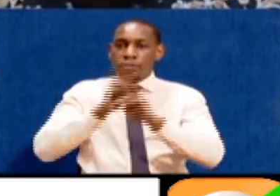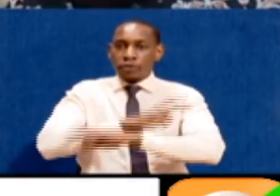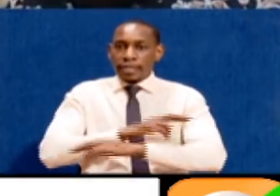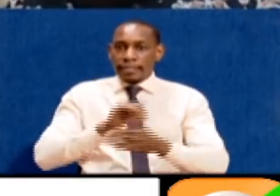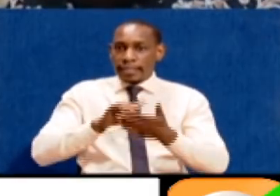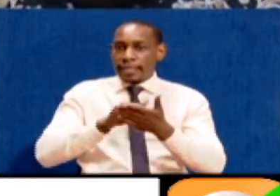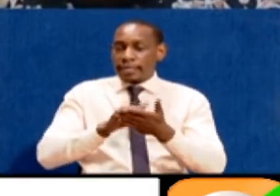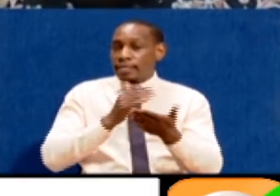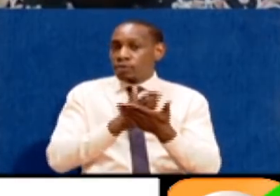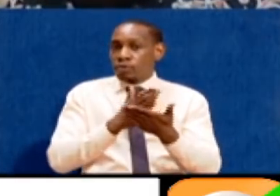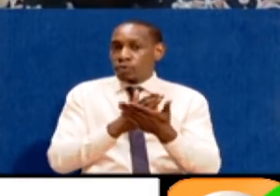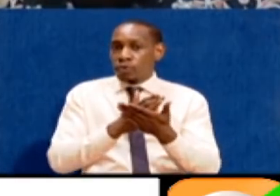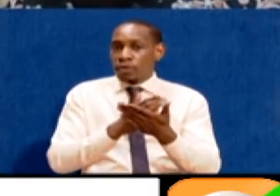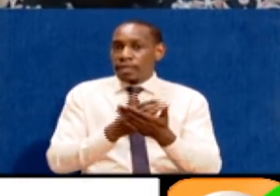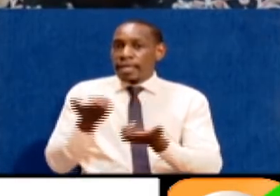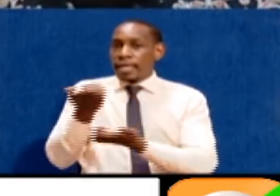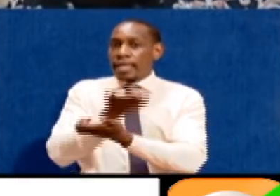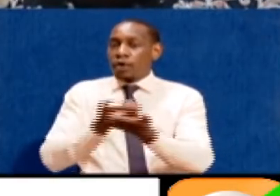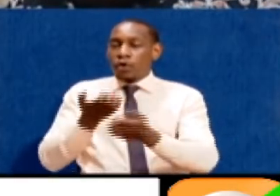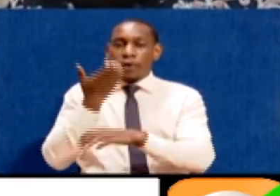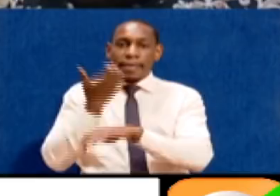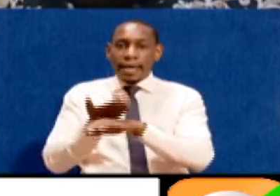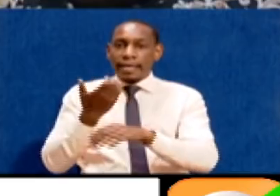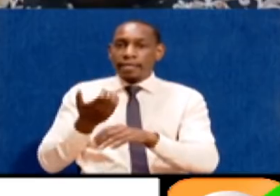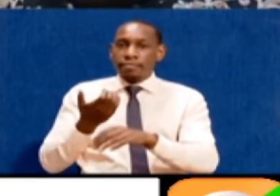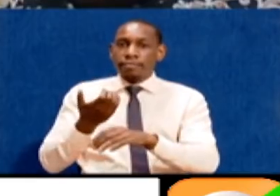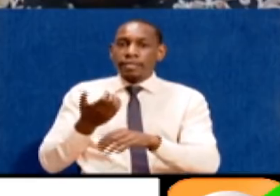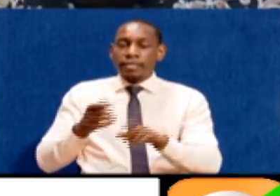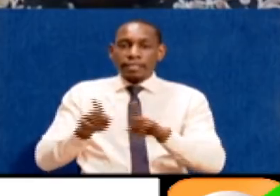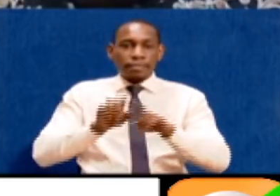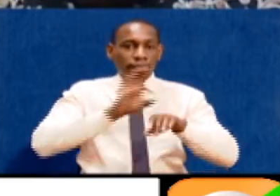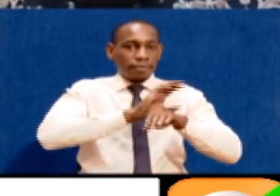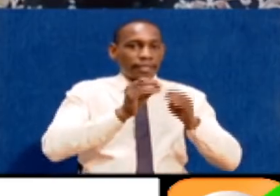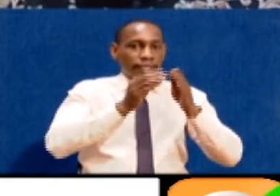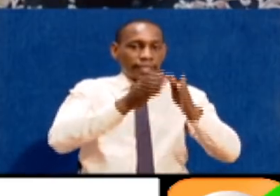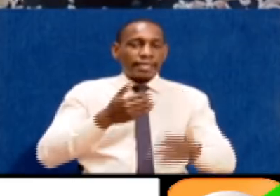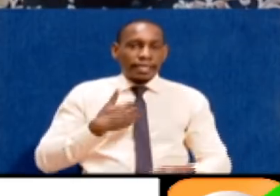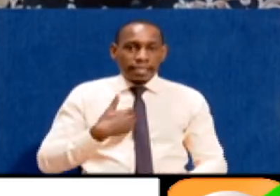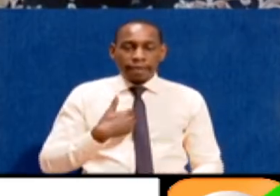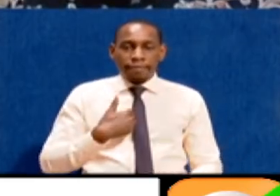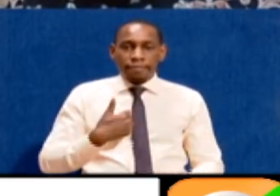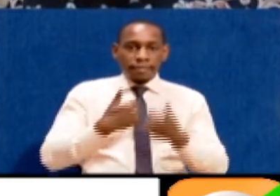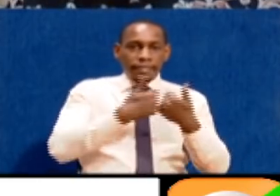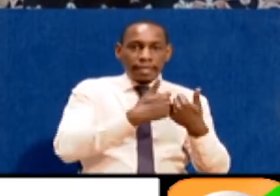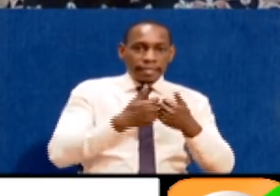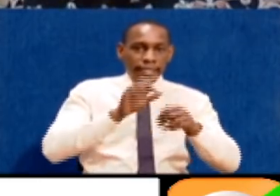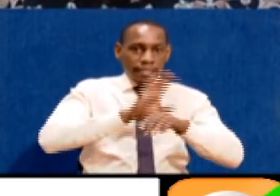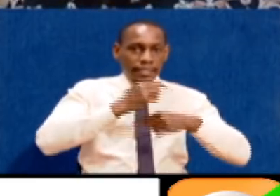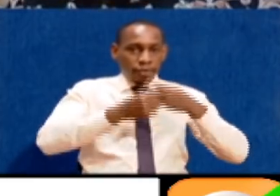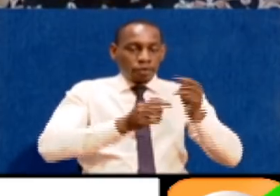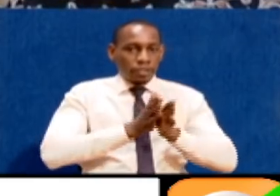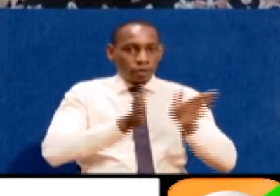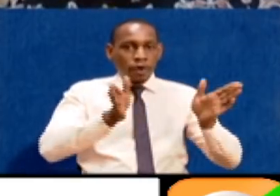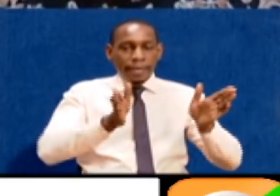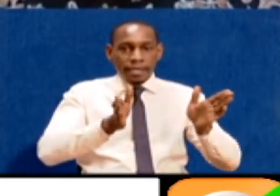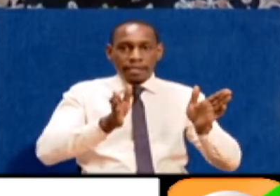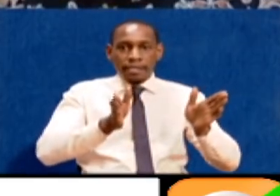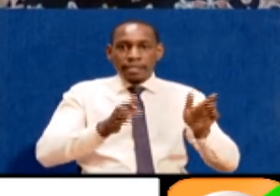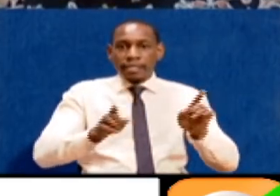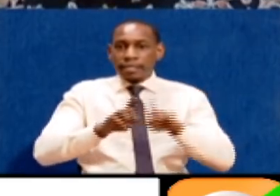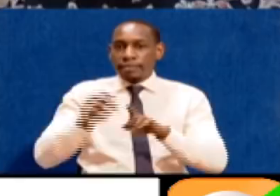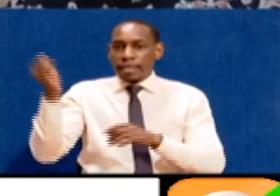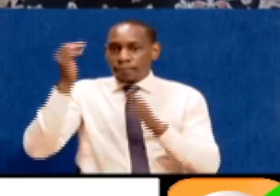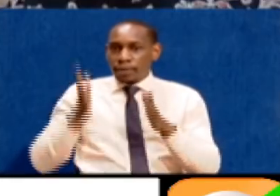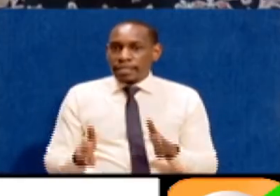Kariuki, talking about obviously the harsh economic times that the country has been in, church leaders struggling to keep their churches open and get things moving as well,